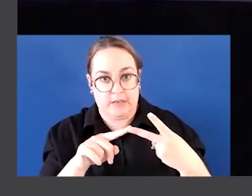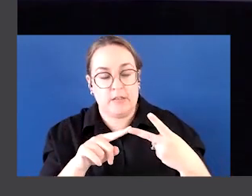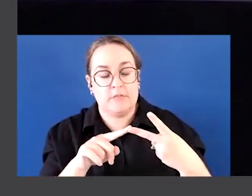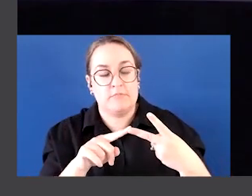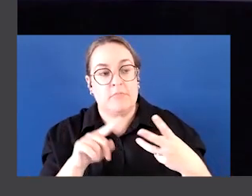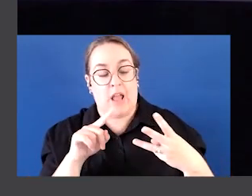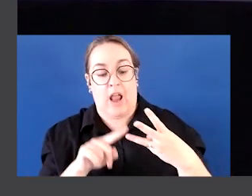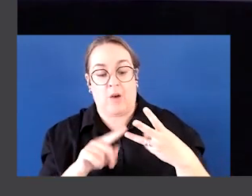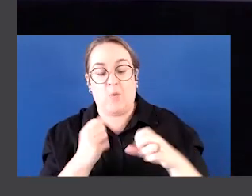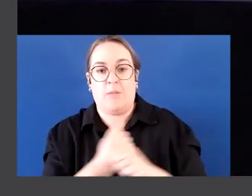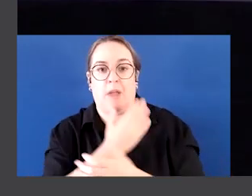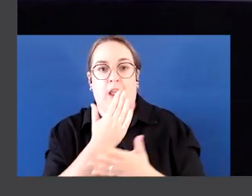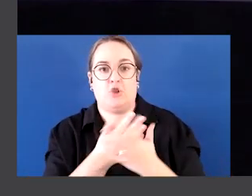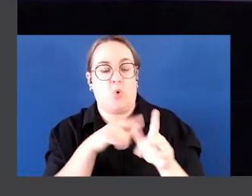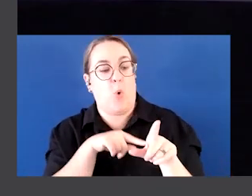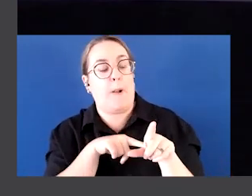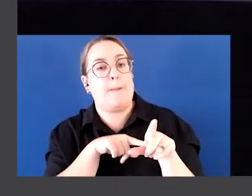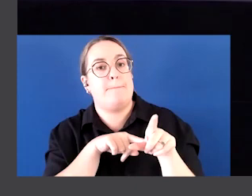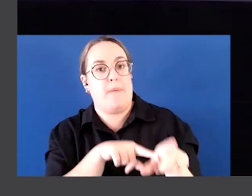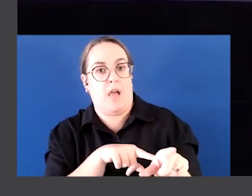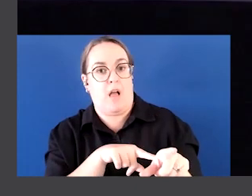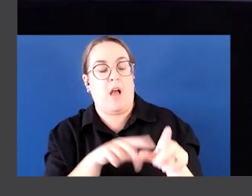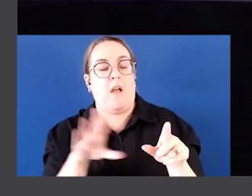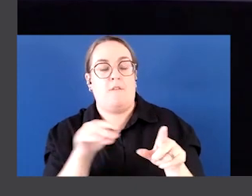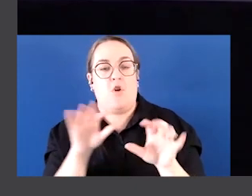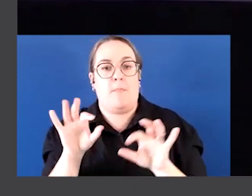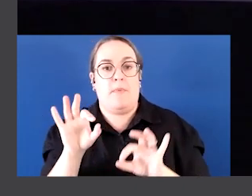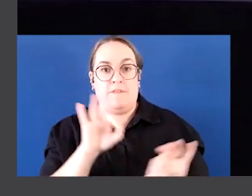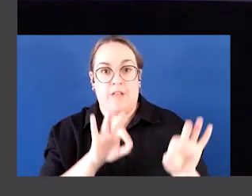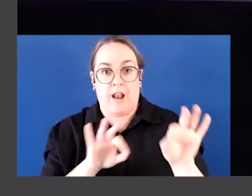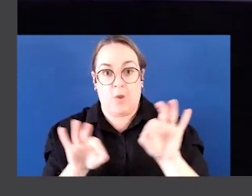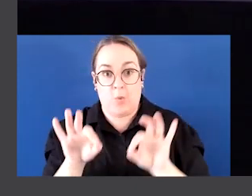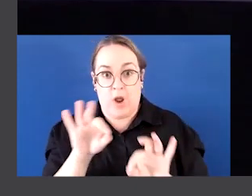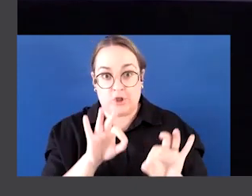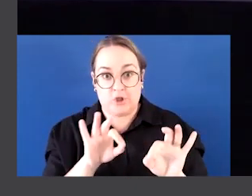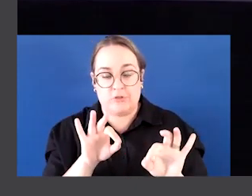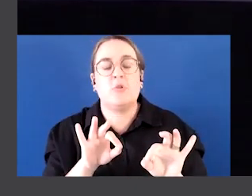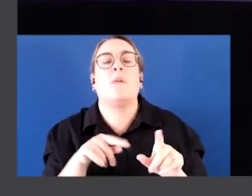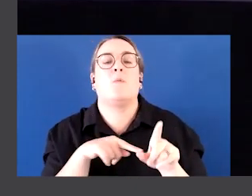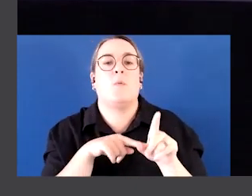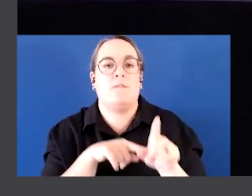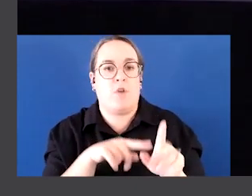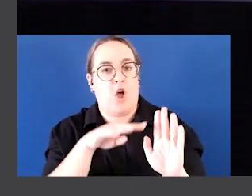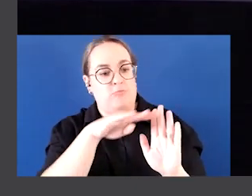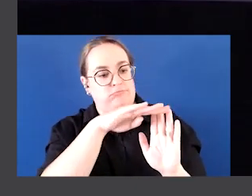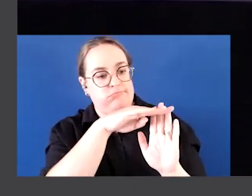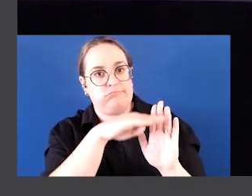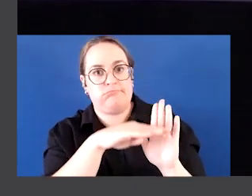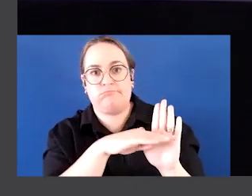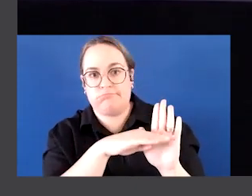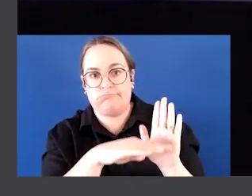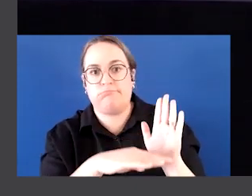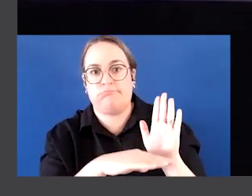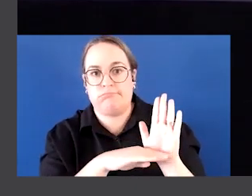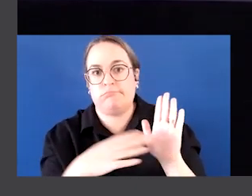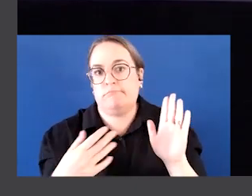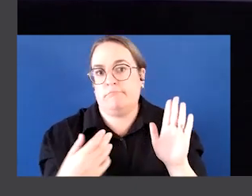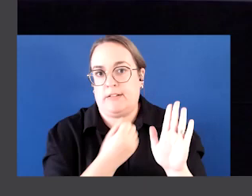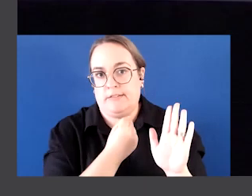the process and make sure that everything that we've said that we're going to comply with from an evaluation point of view is being adhered